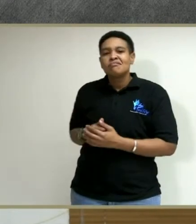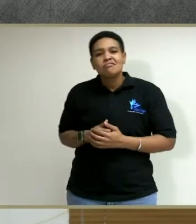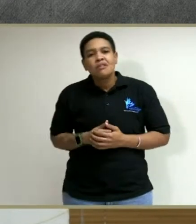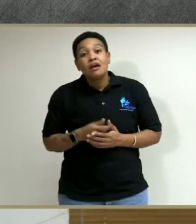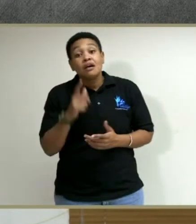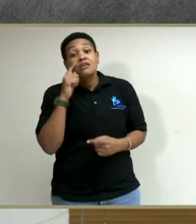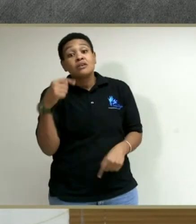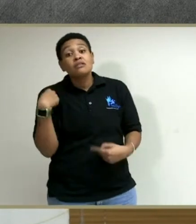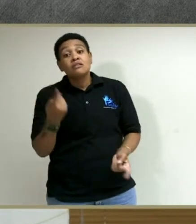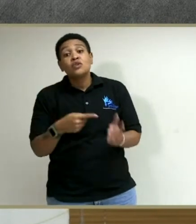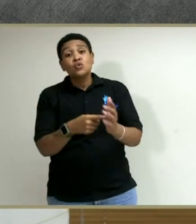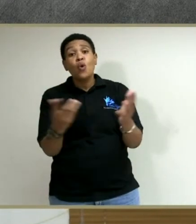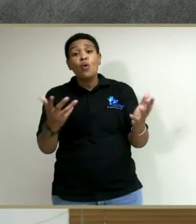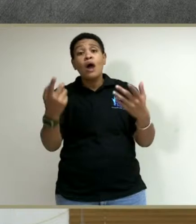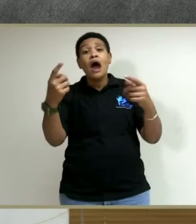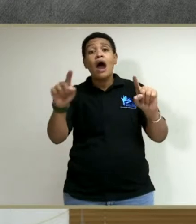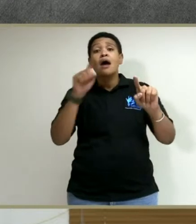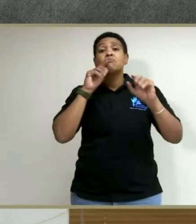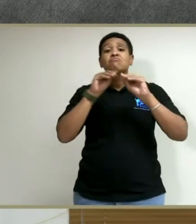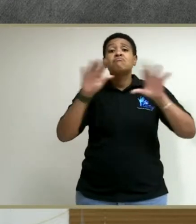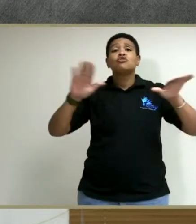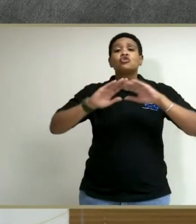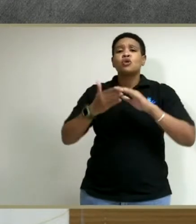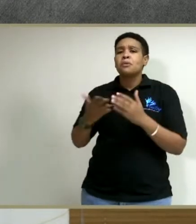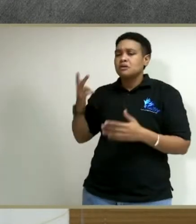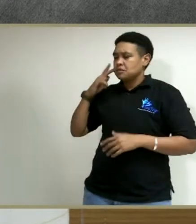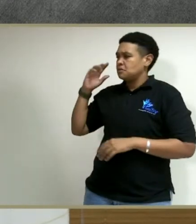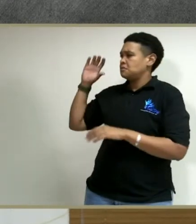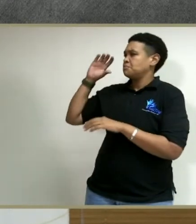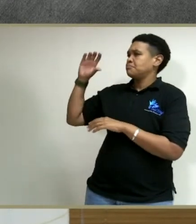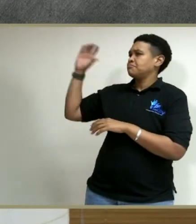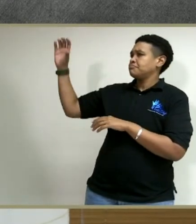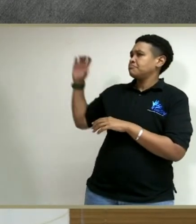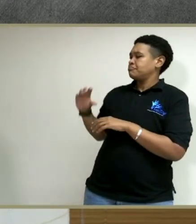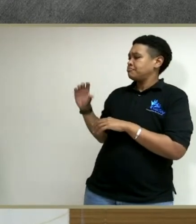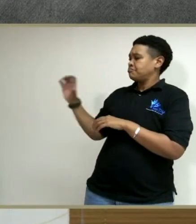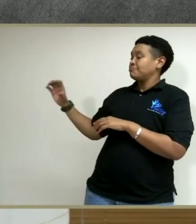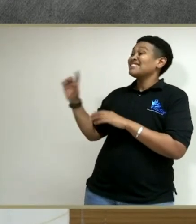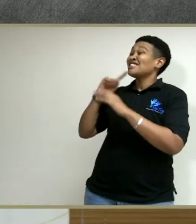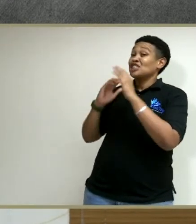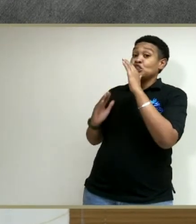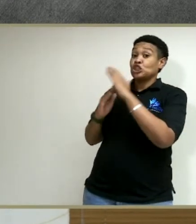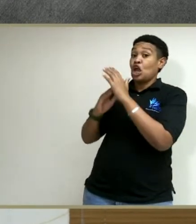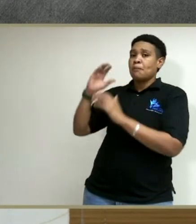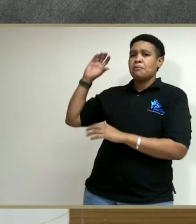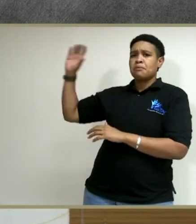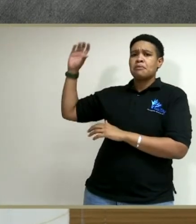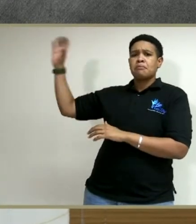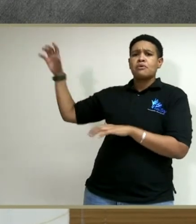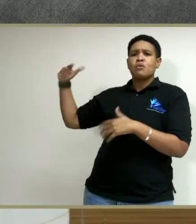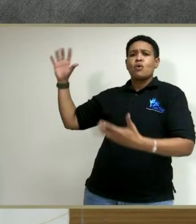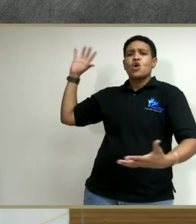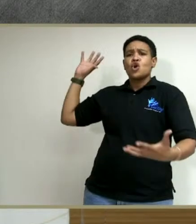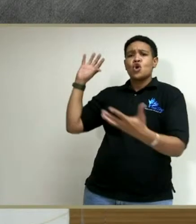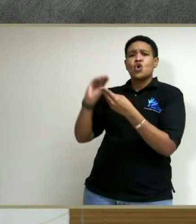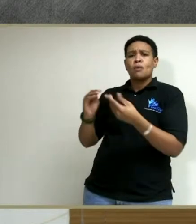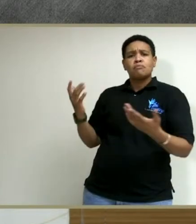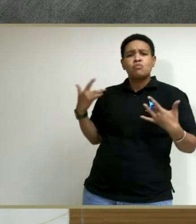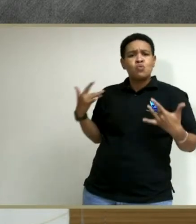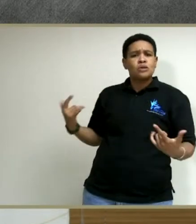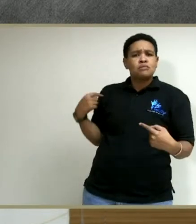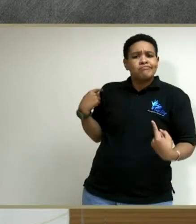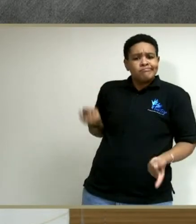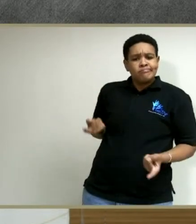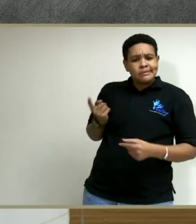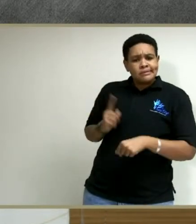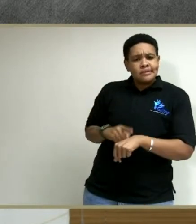So this shows what is happening across the country. The top pictures give you cumulatively, that is what has been happening over